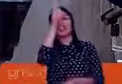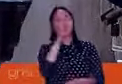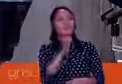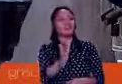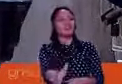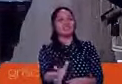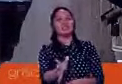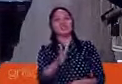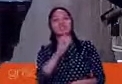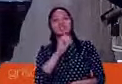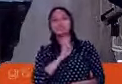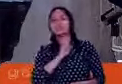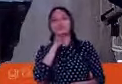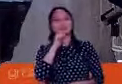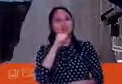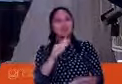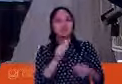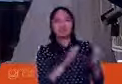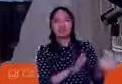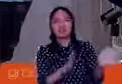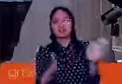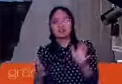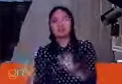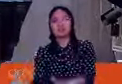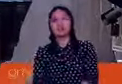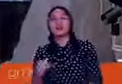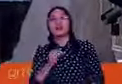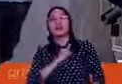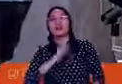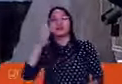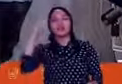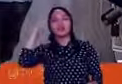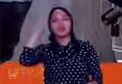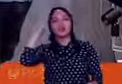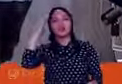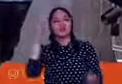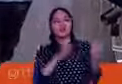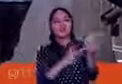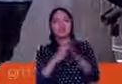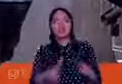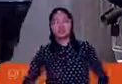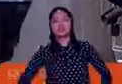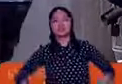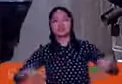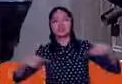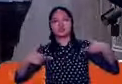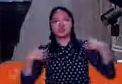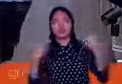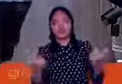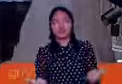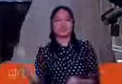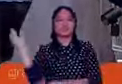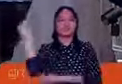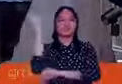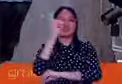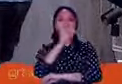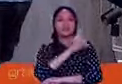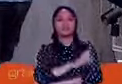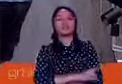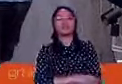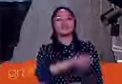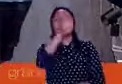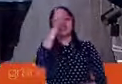space. God is not dead, I know He lives today.